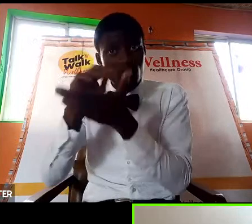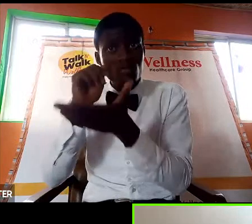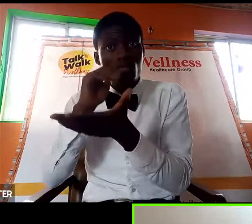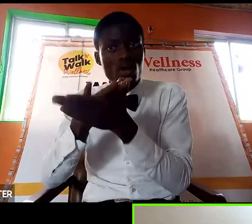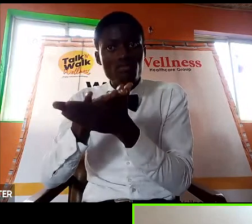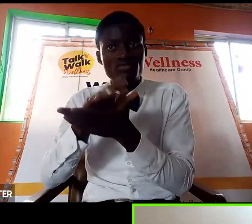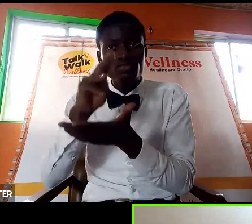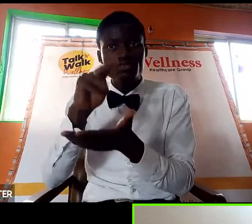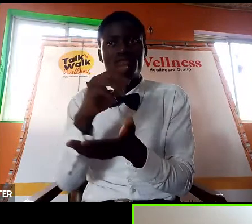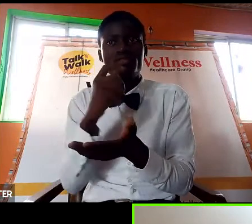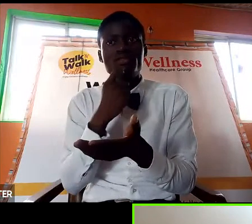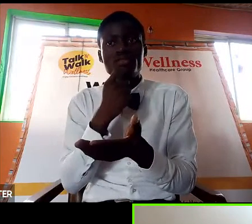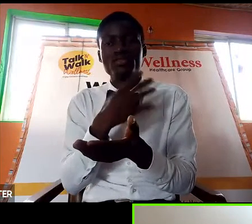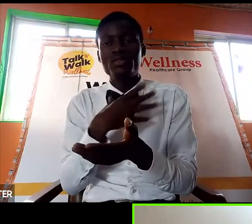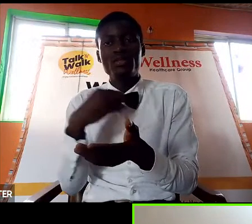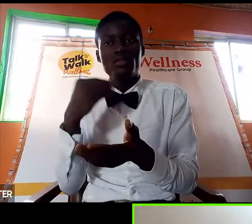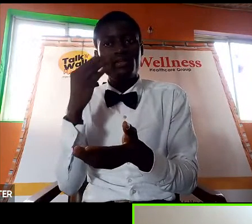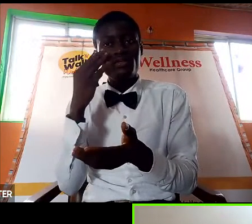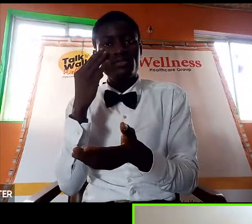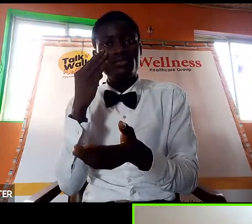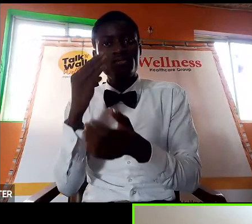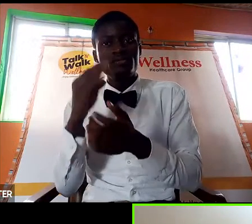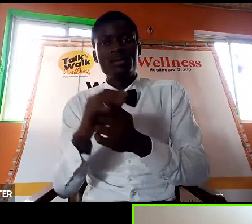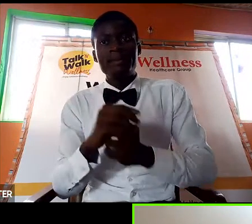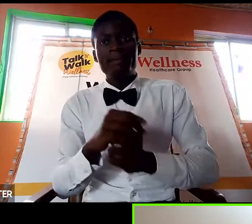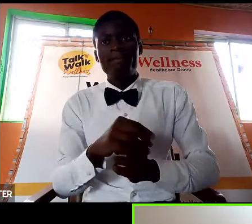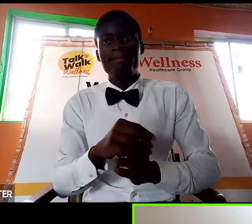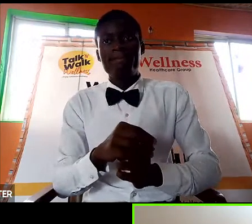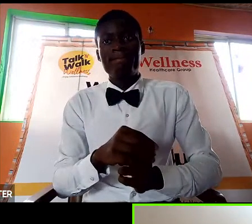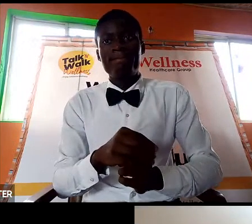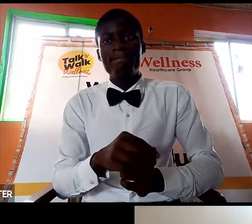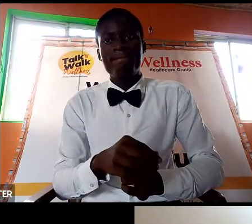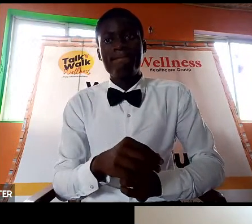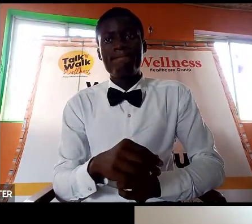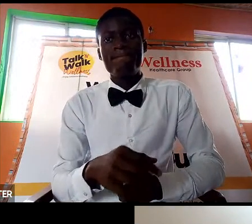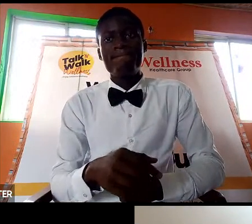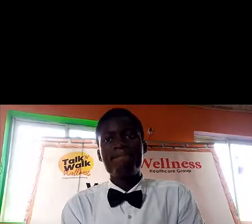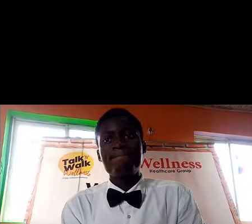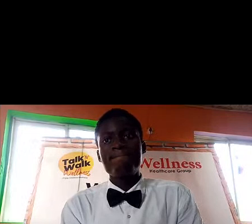Can you give me 1 second, please? I'm actually sweating. Okay.